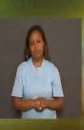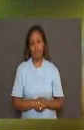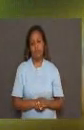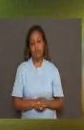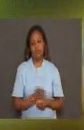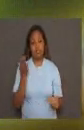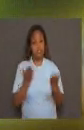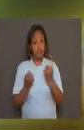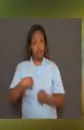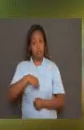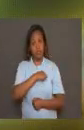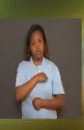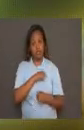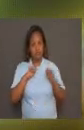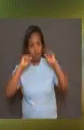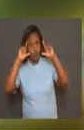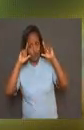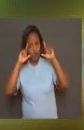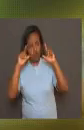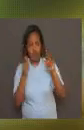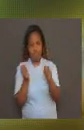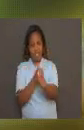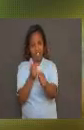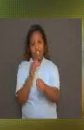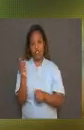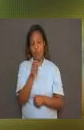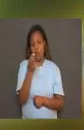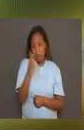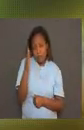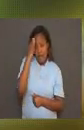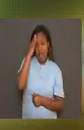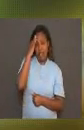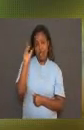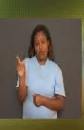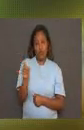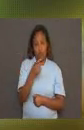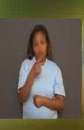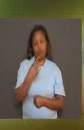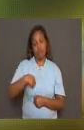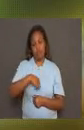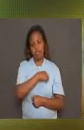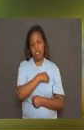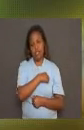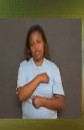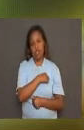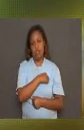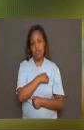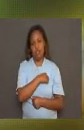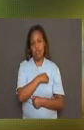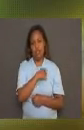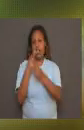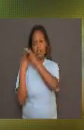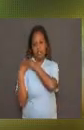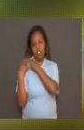If we are attentive and informed, we can accept